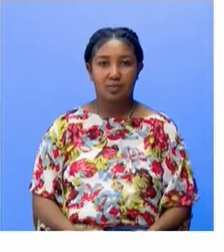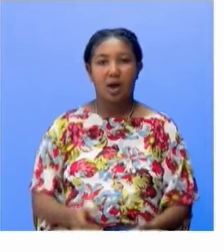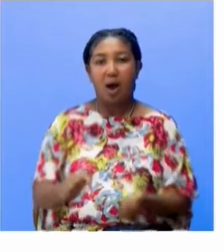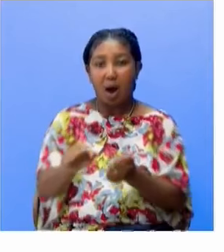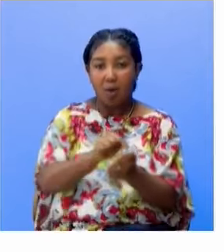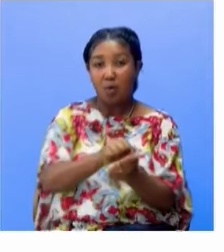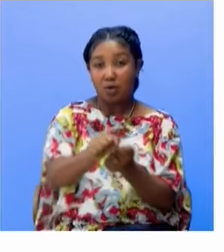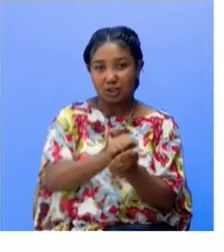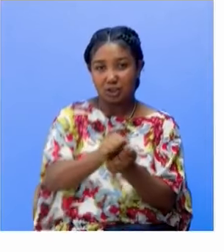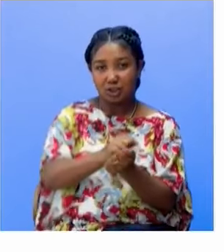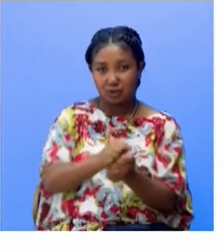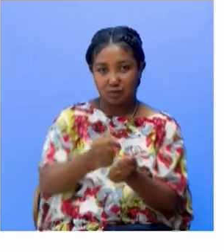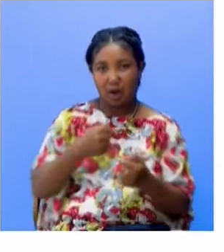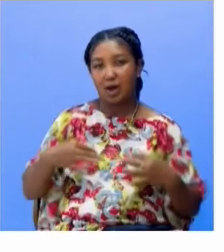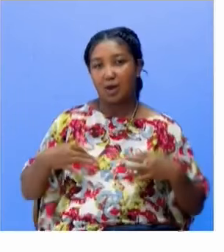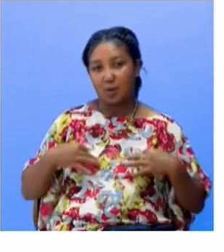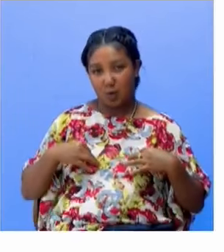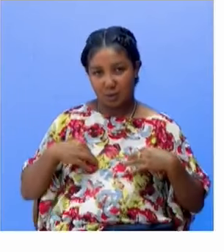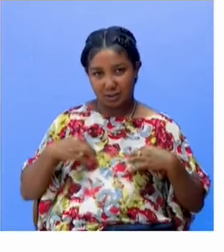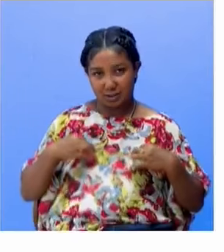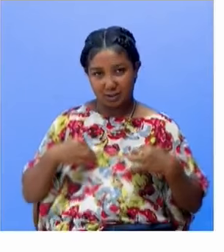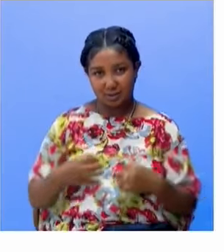clothes